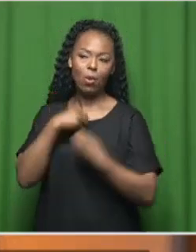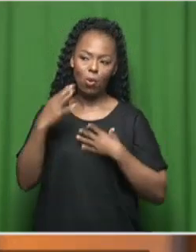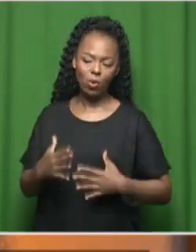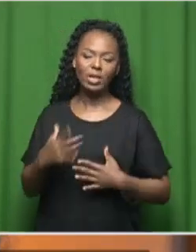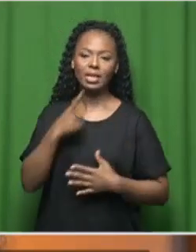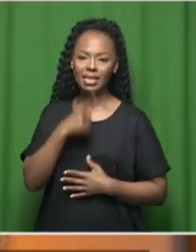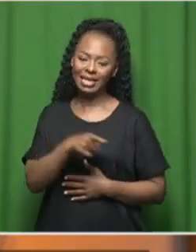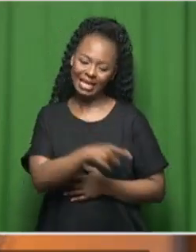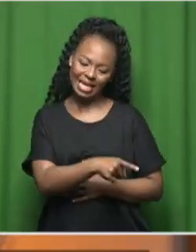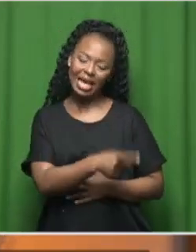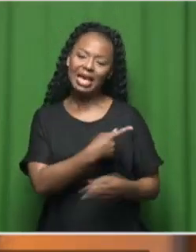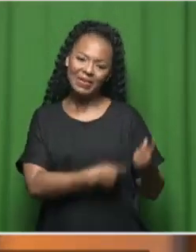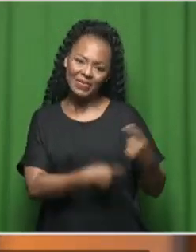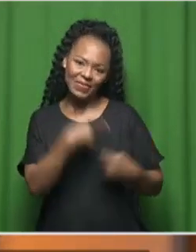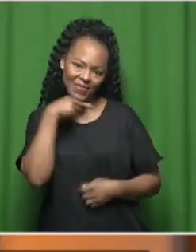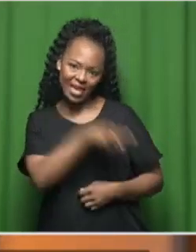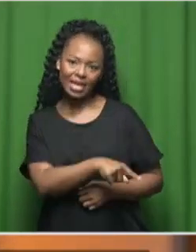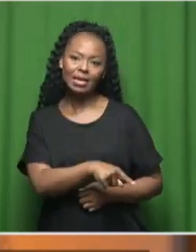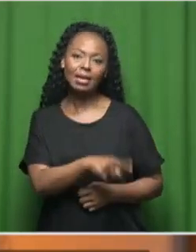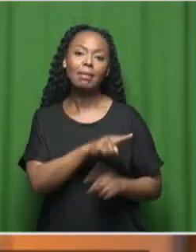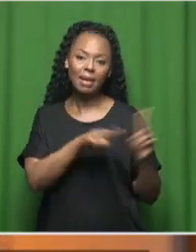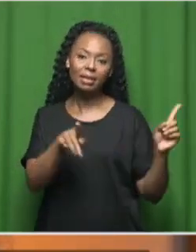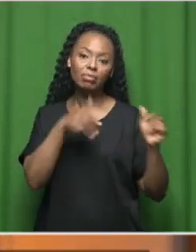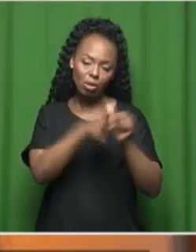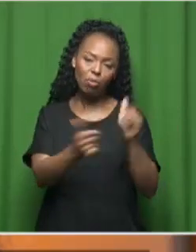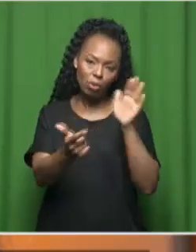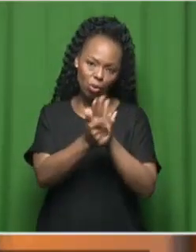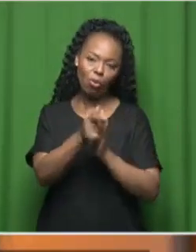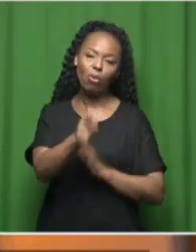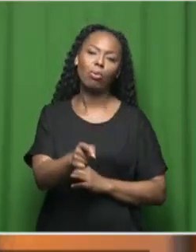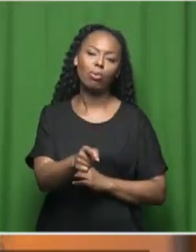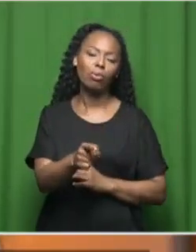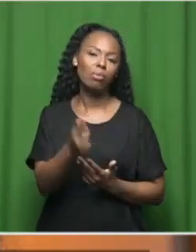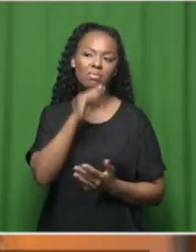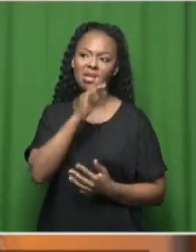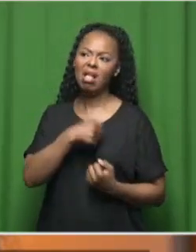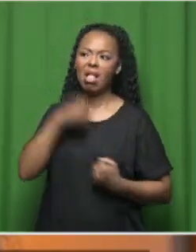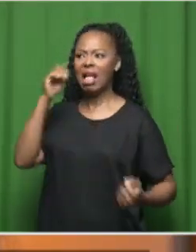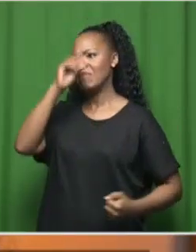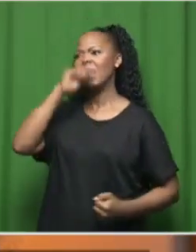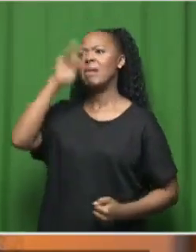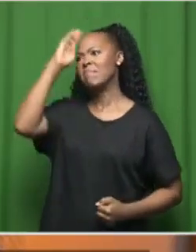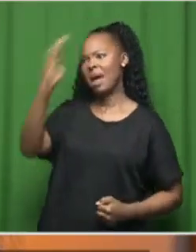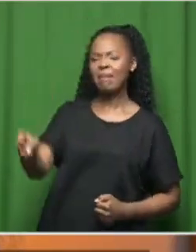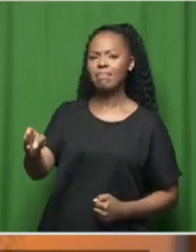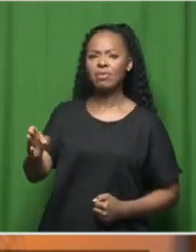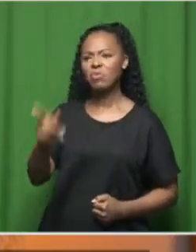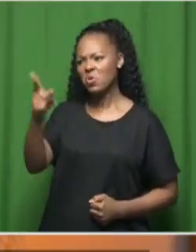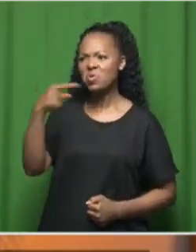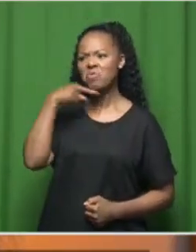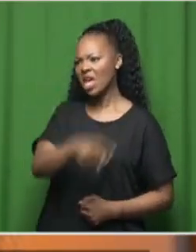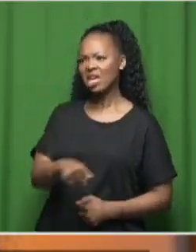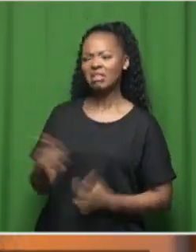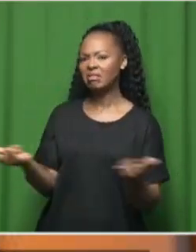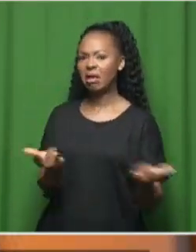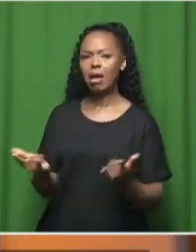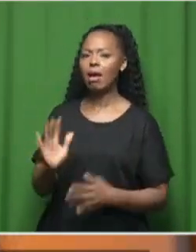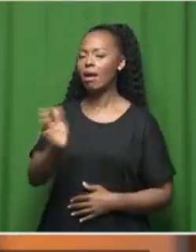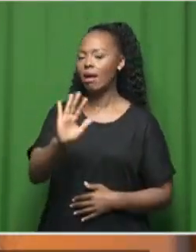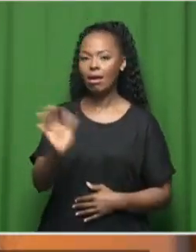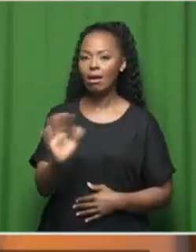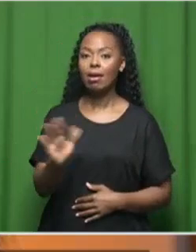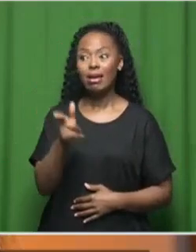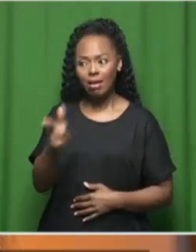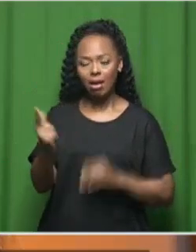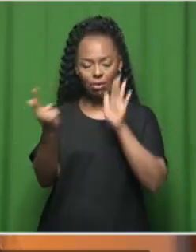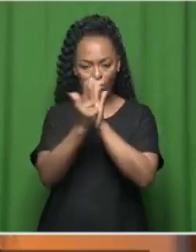need to work with the law, like with the, I think it's traffic cops department. Law enforcement. Law enforcement, they are the ones that